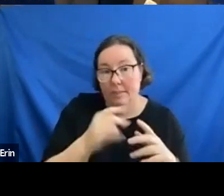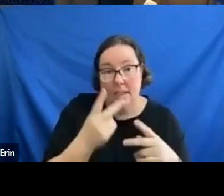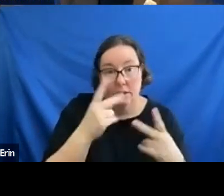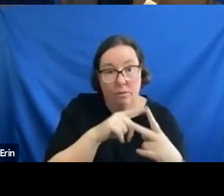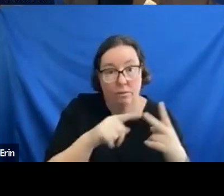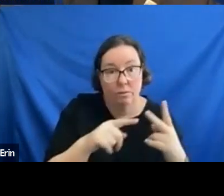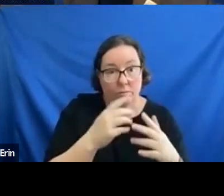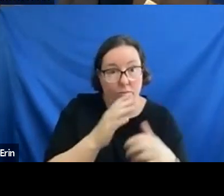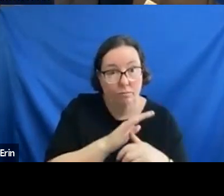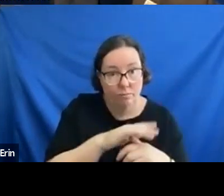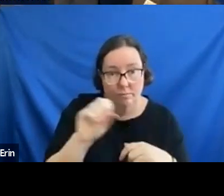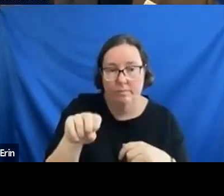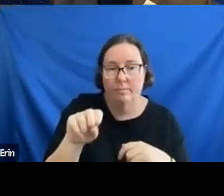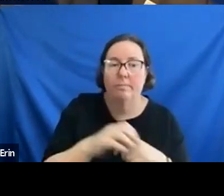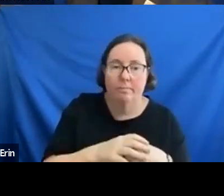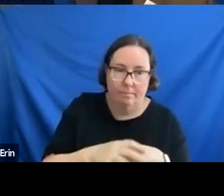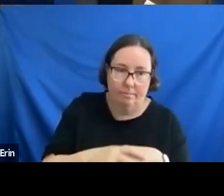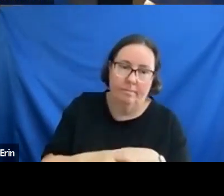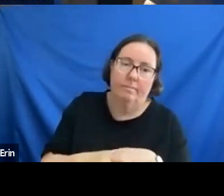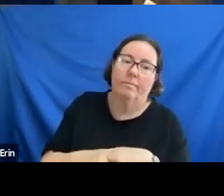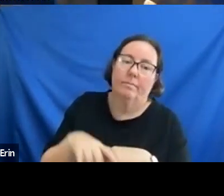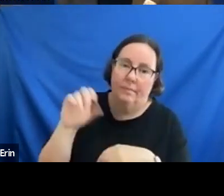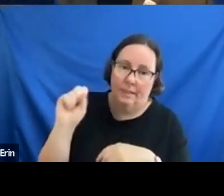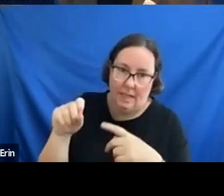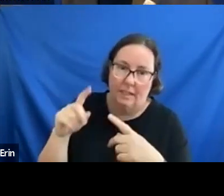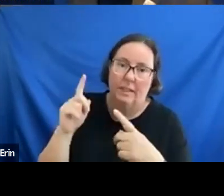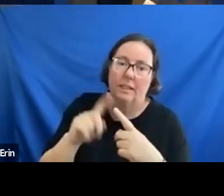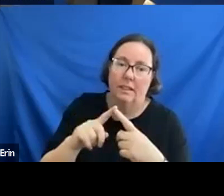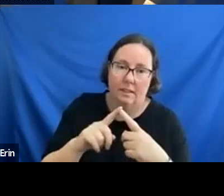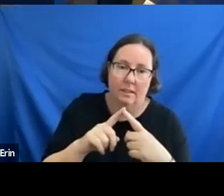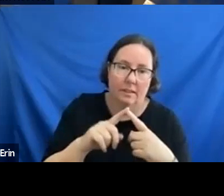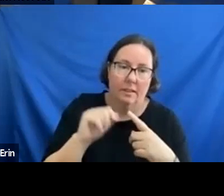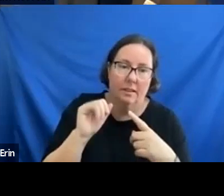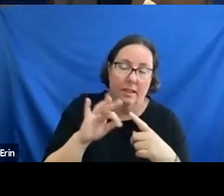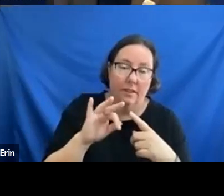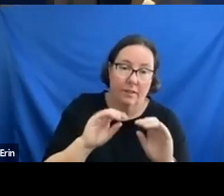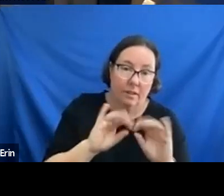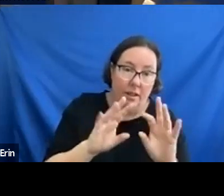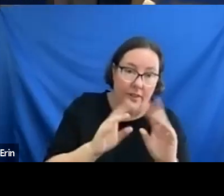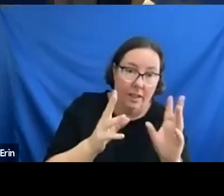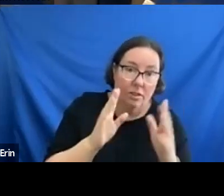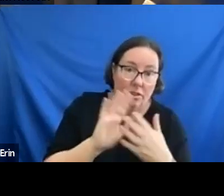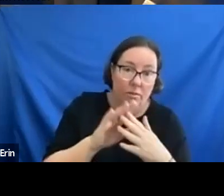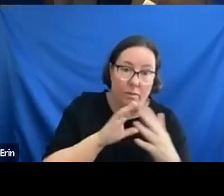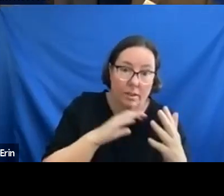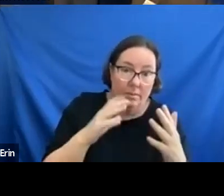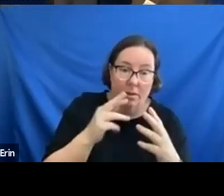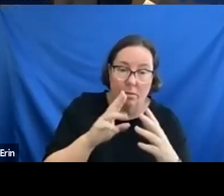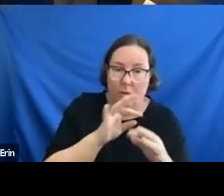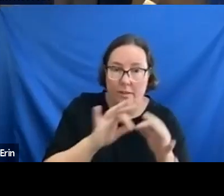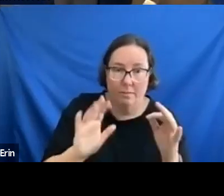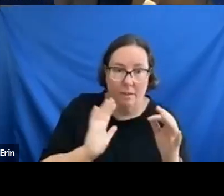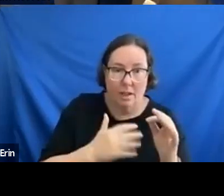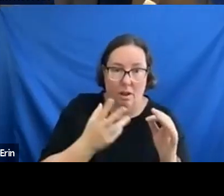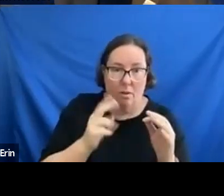primary actions? Right? That number one, whether it's through clarification of the school committee or simply our